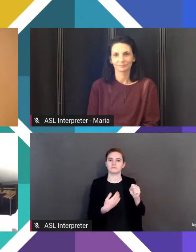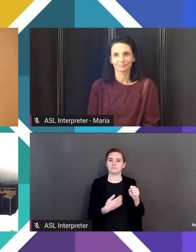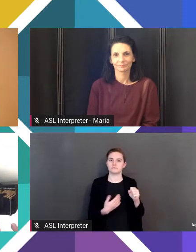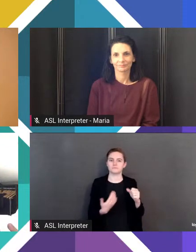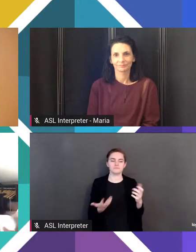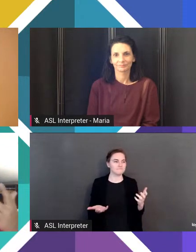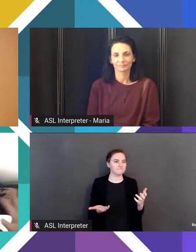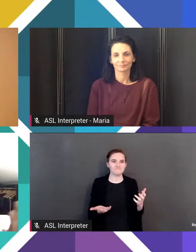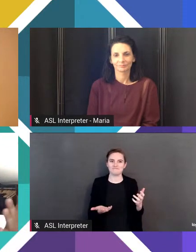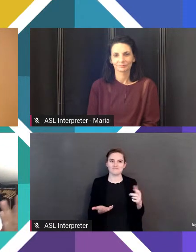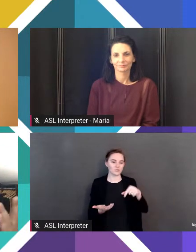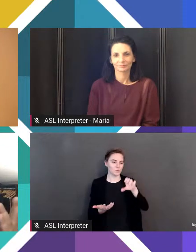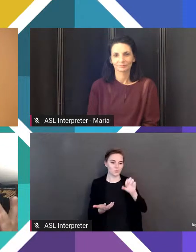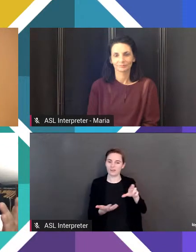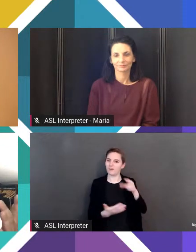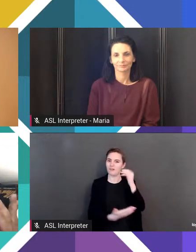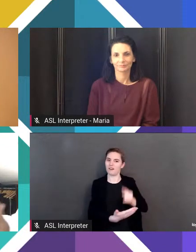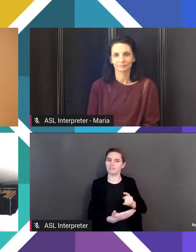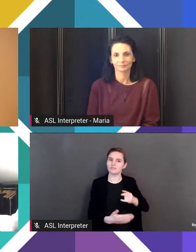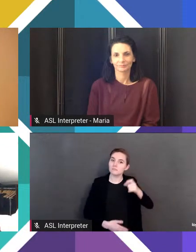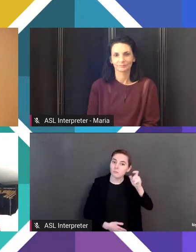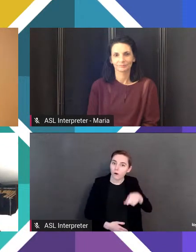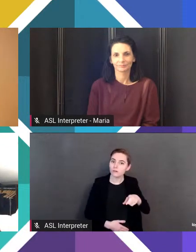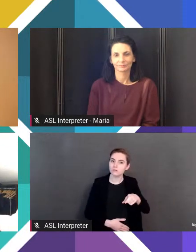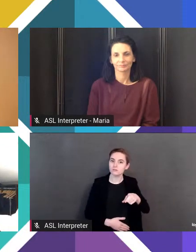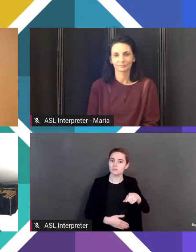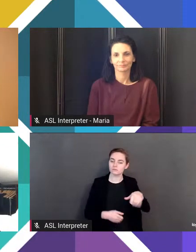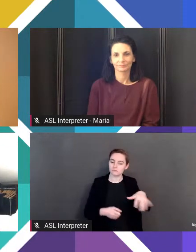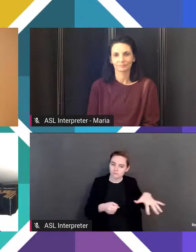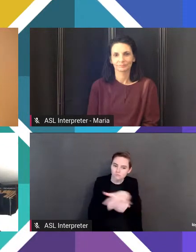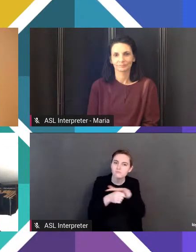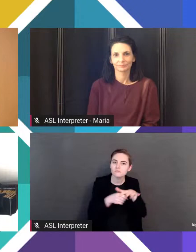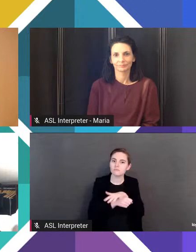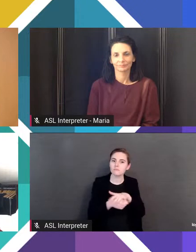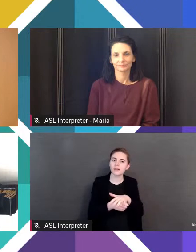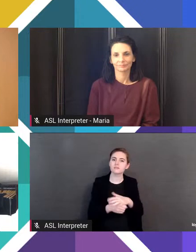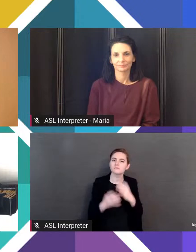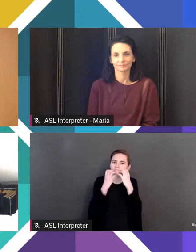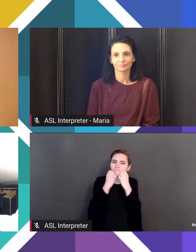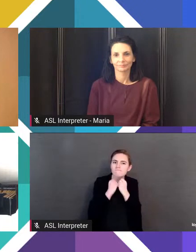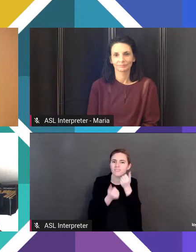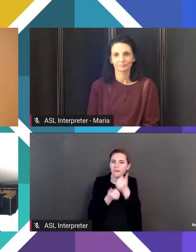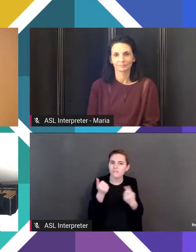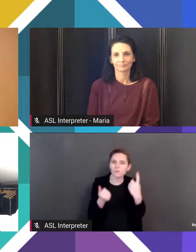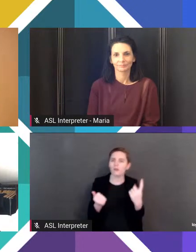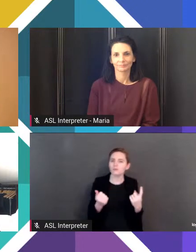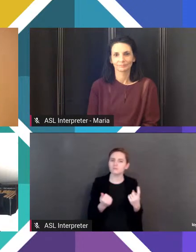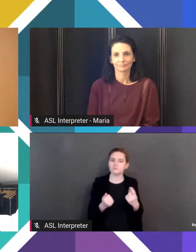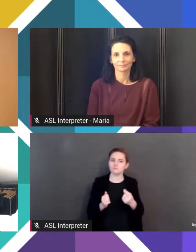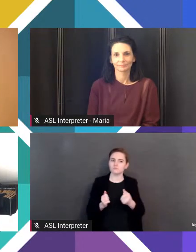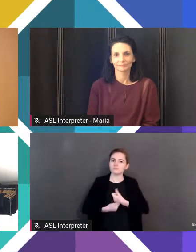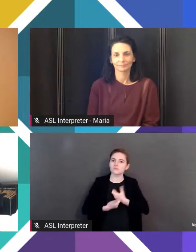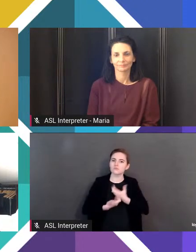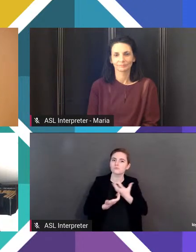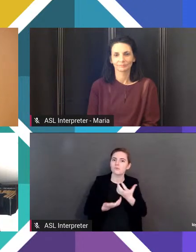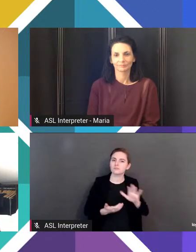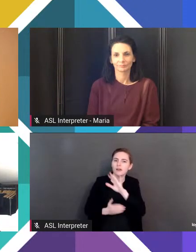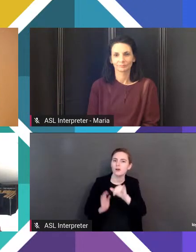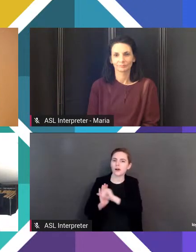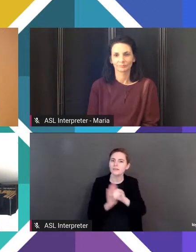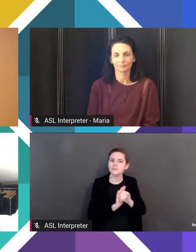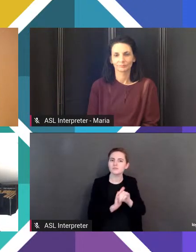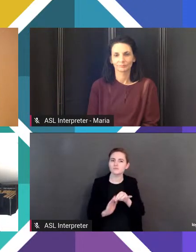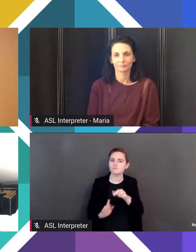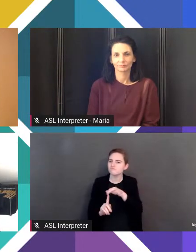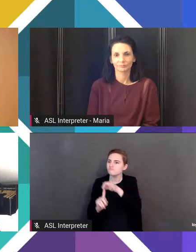it's supposedly supposed to be a space that's meant for them all to be there and express their identities and